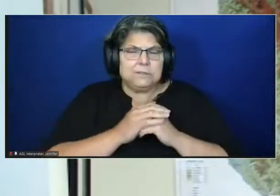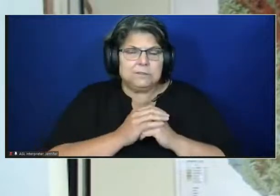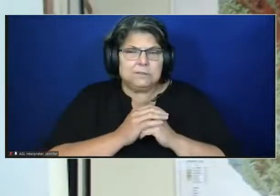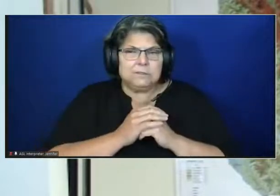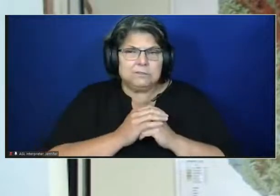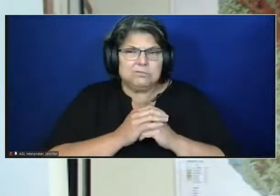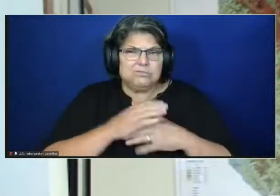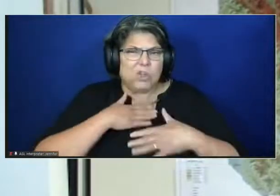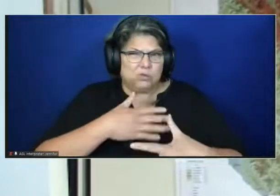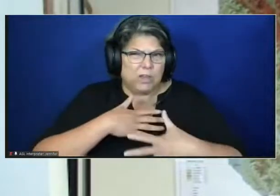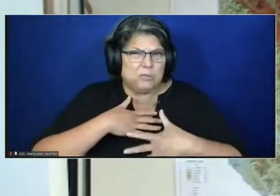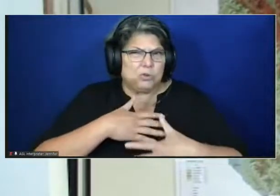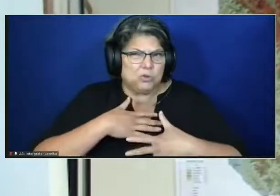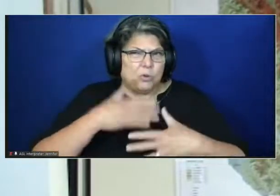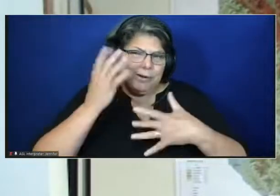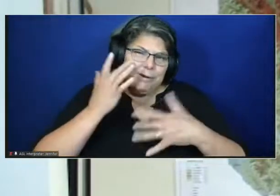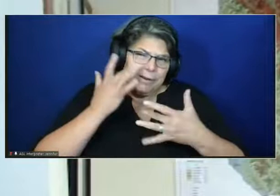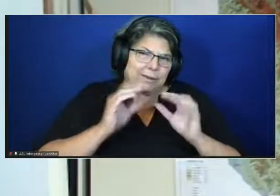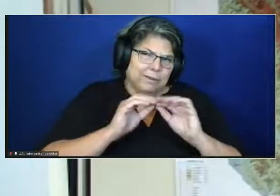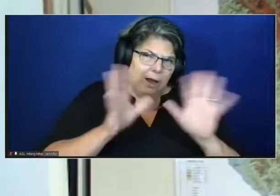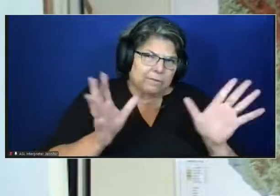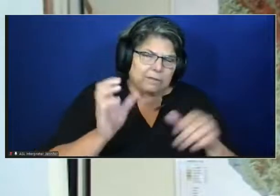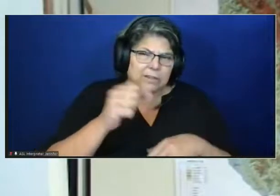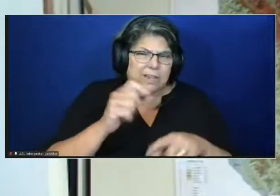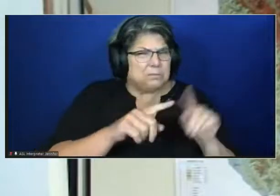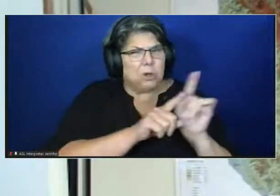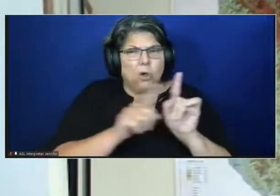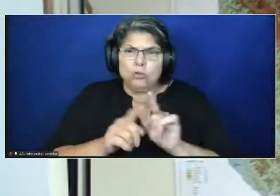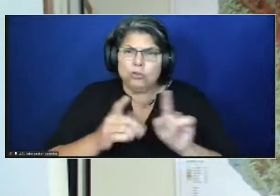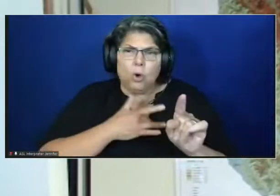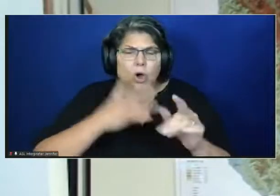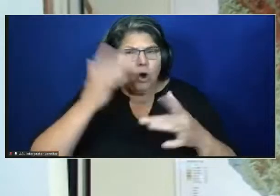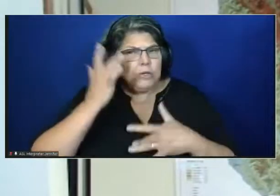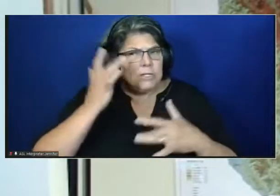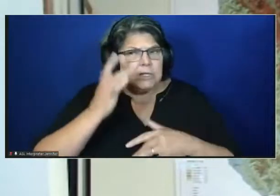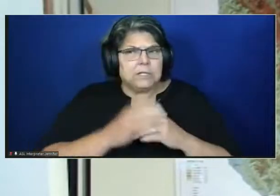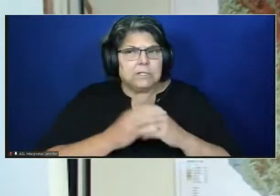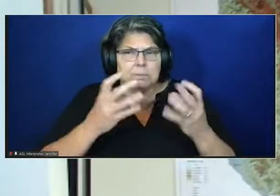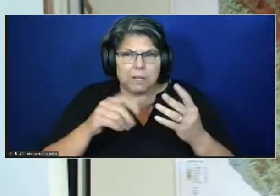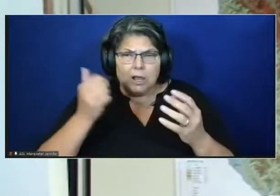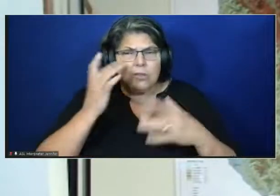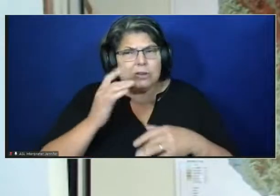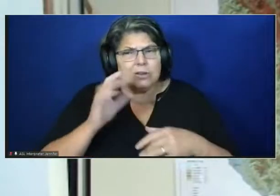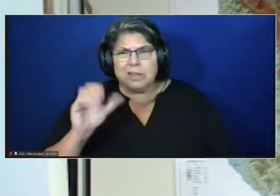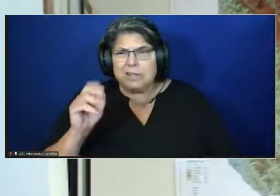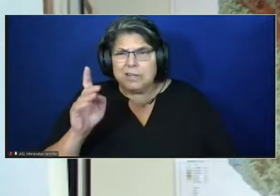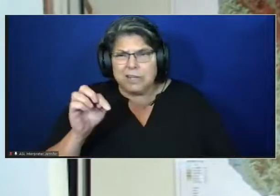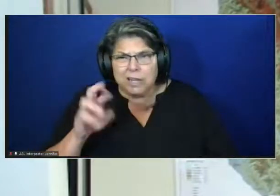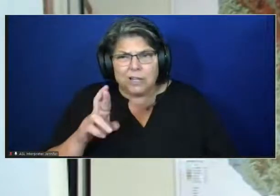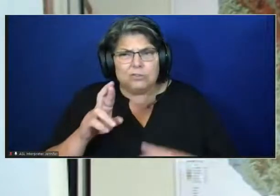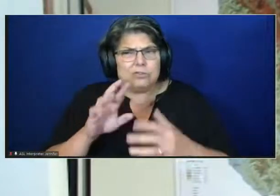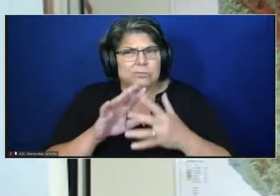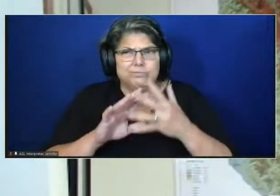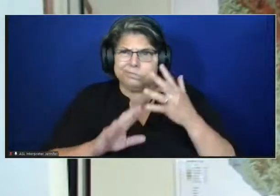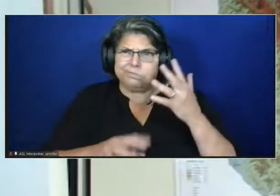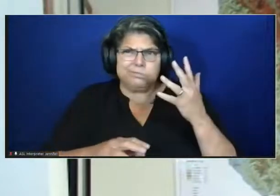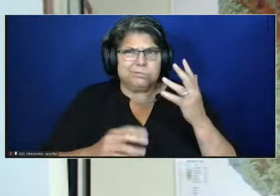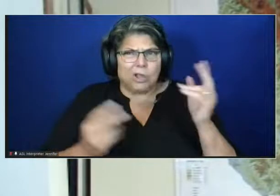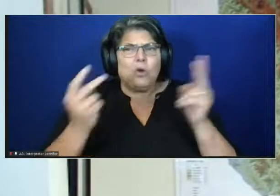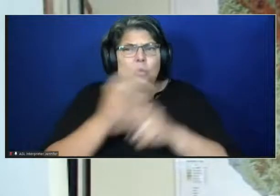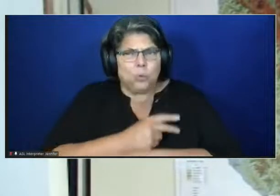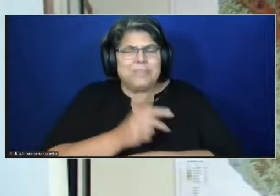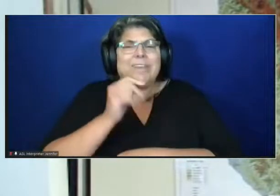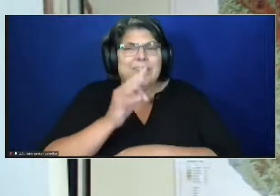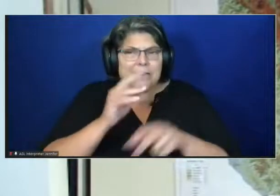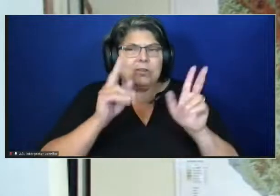Respiratory diseases is the obvious one, but heart disease, and there are many other diseases, cancer and so on and so forth, that are worse with